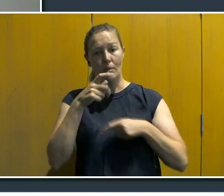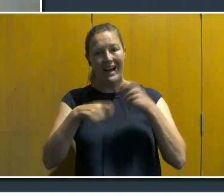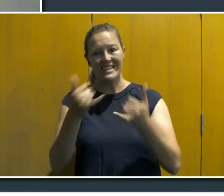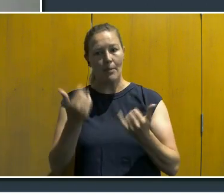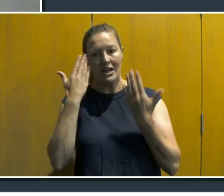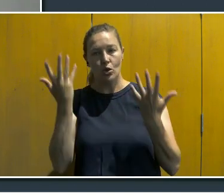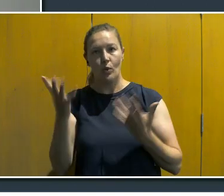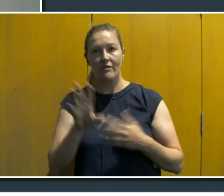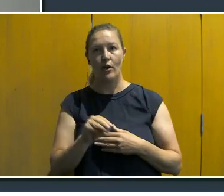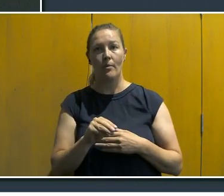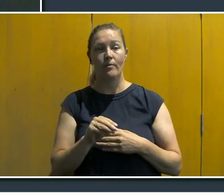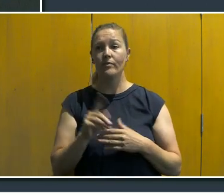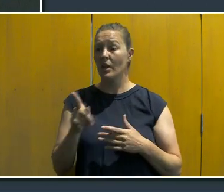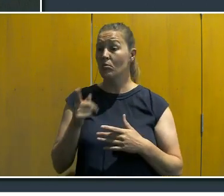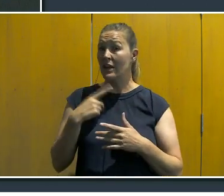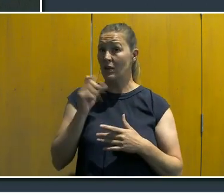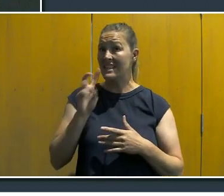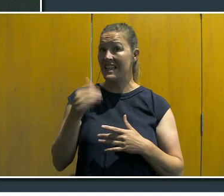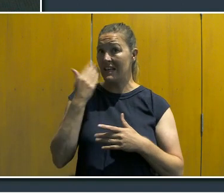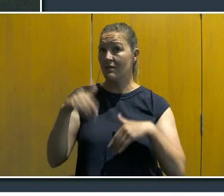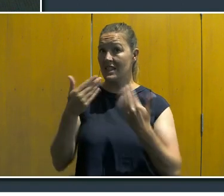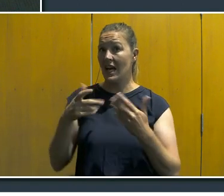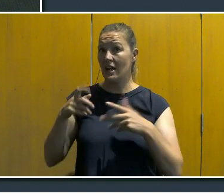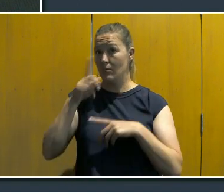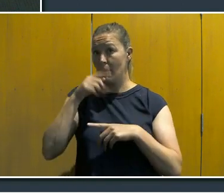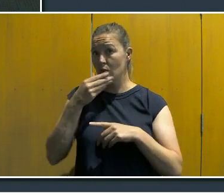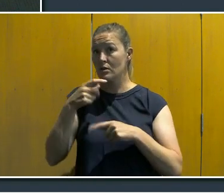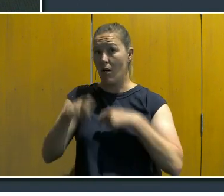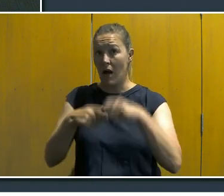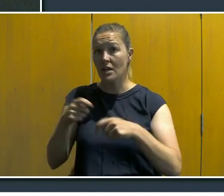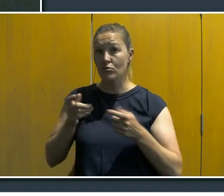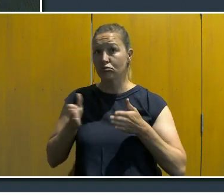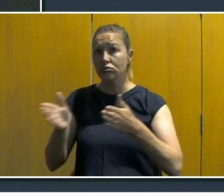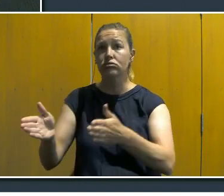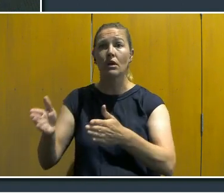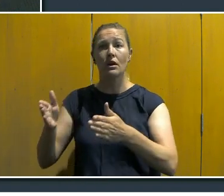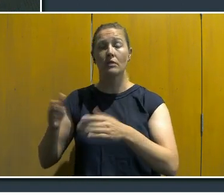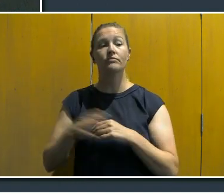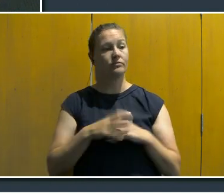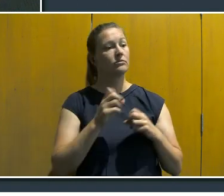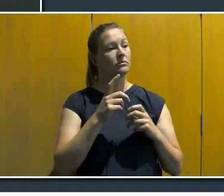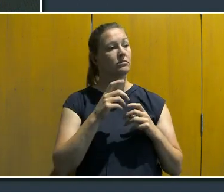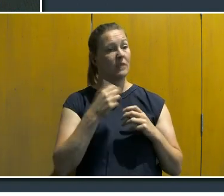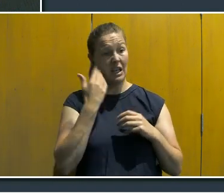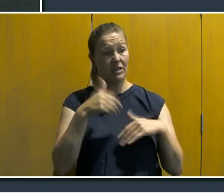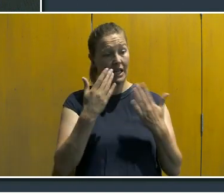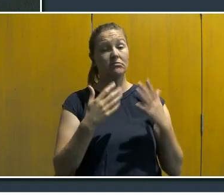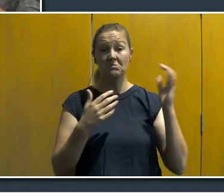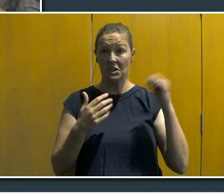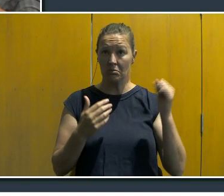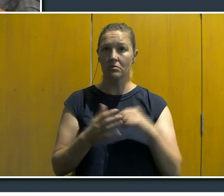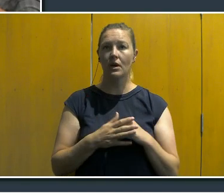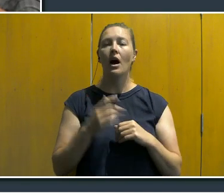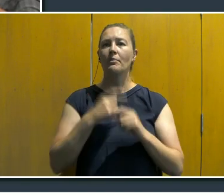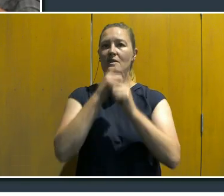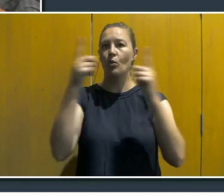And you'd say that's a pretty consistent presence every day? Yeah. Cool. Okay. Thank you. Yep. No, that's great. I'm just conscious